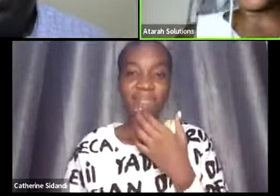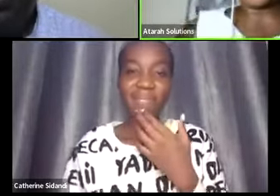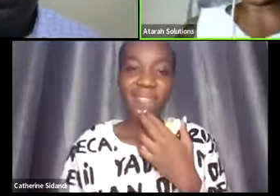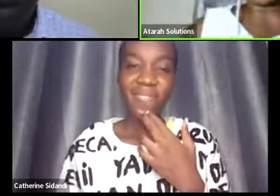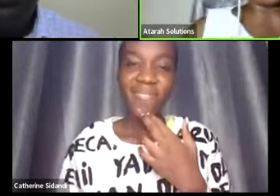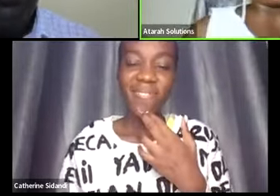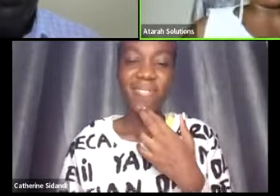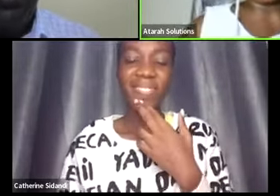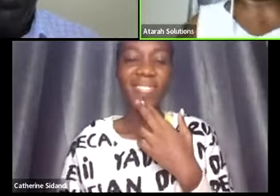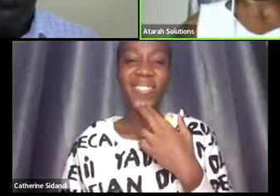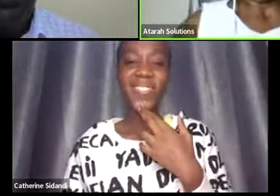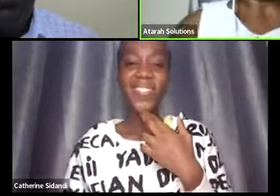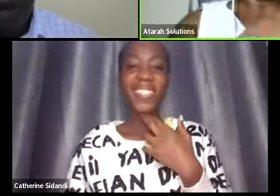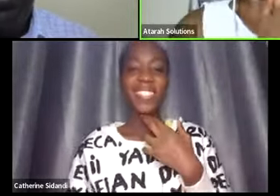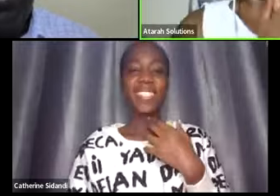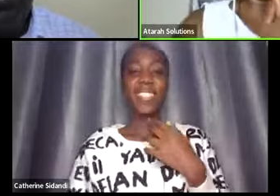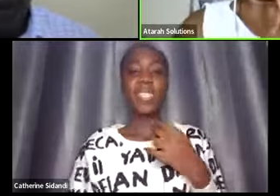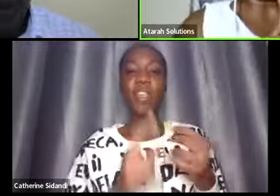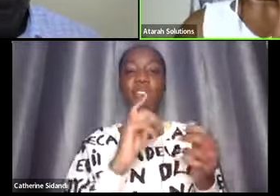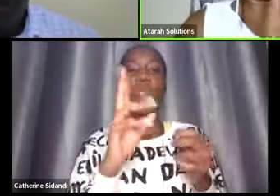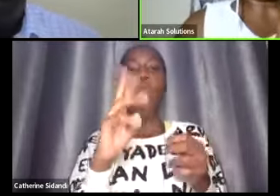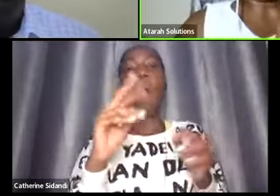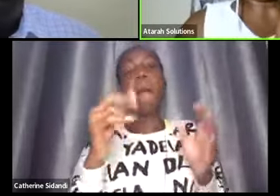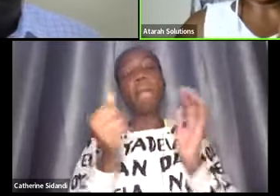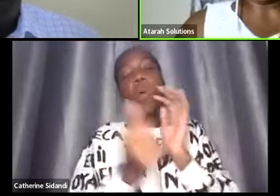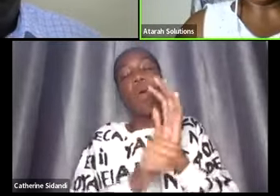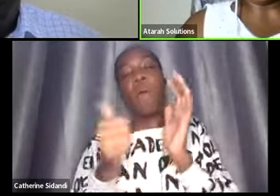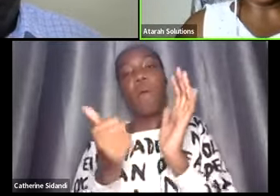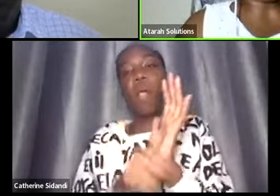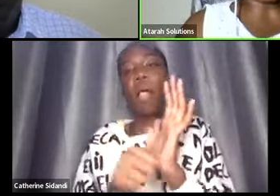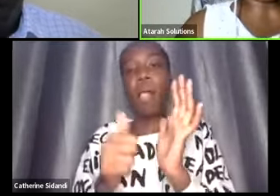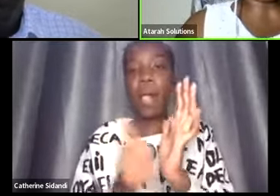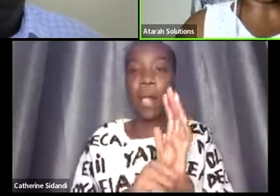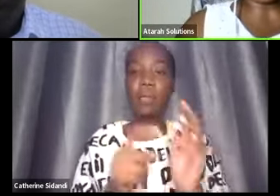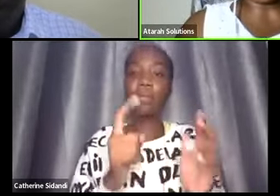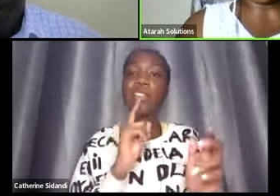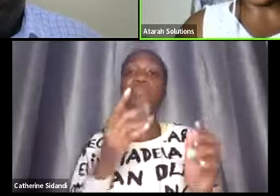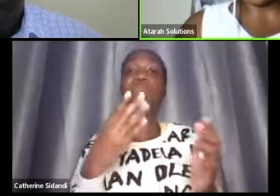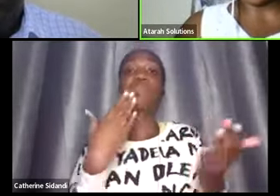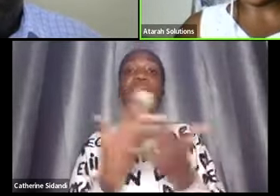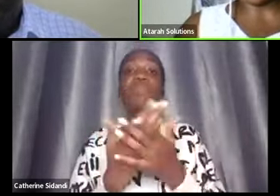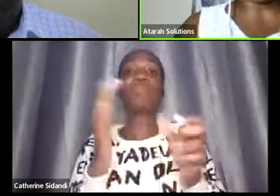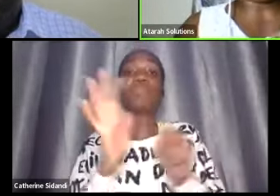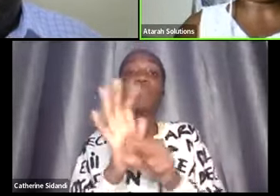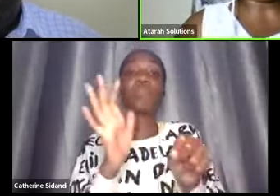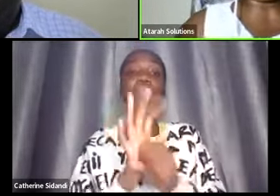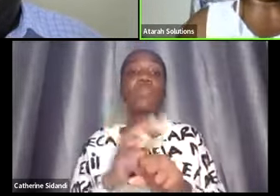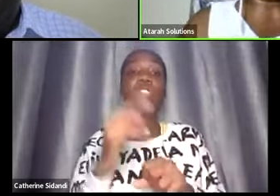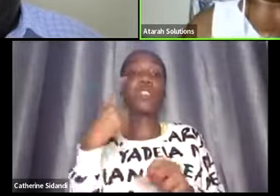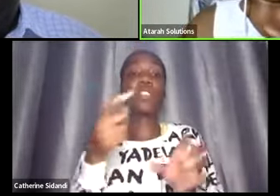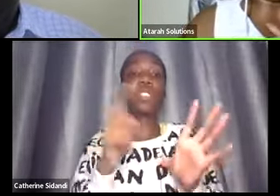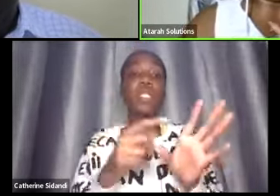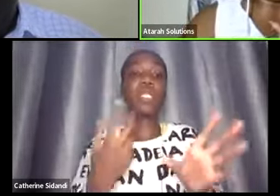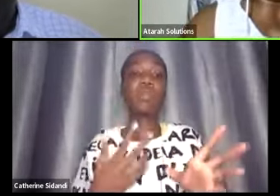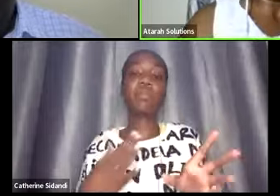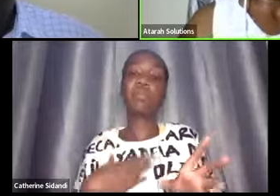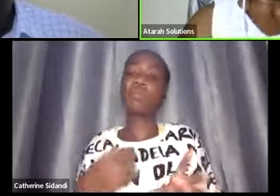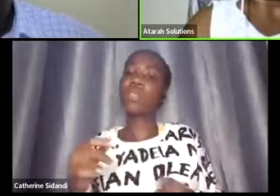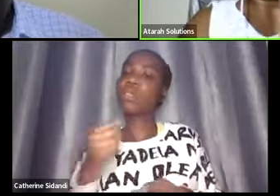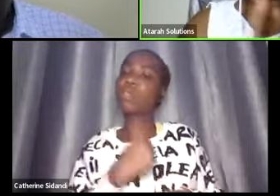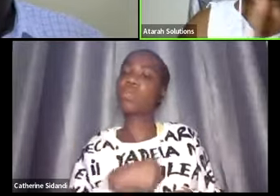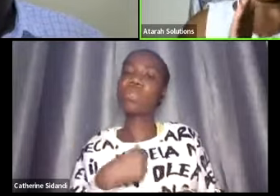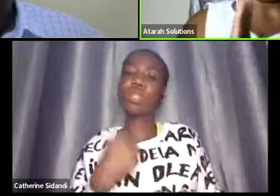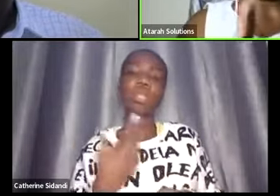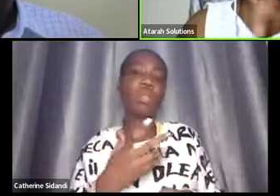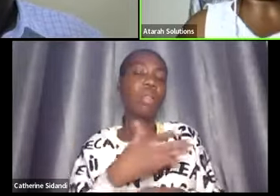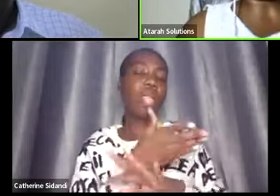Okay, sawa, no problem. All right. Thank you very much, guys, for joining us. I apologize. We've gone way past 9 o'clock, but